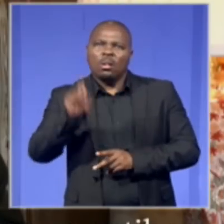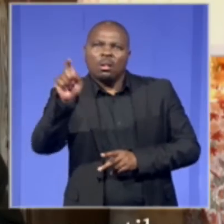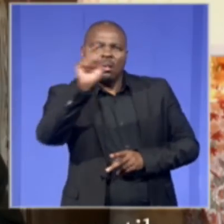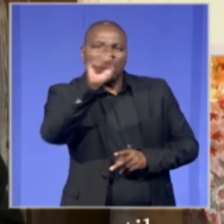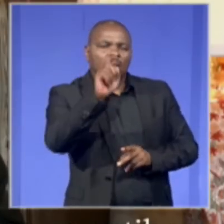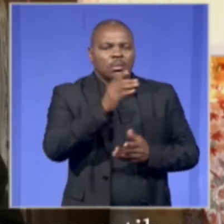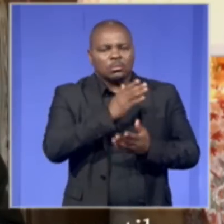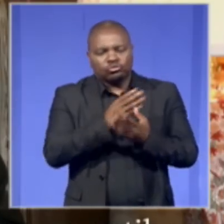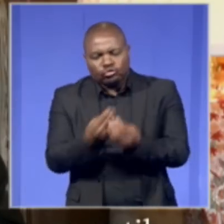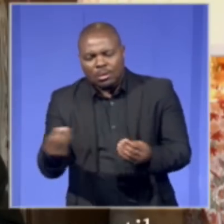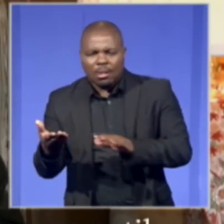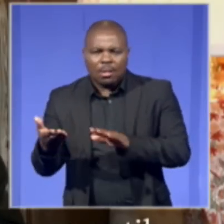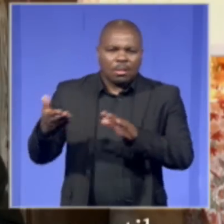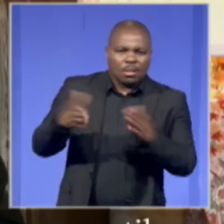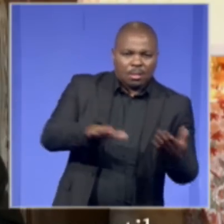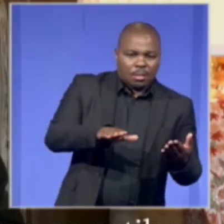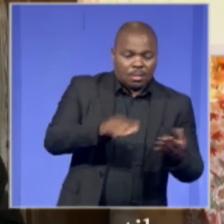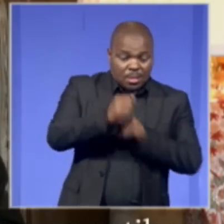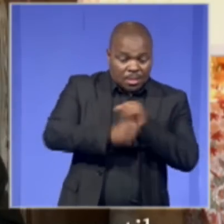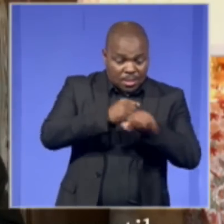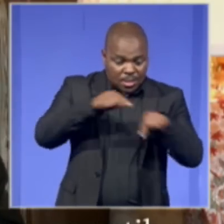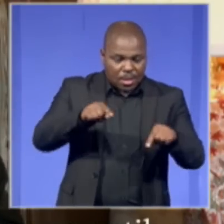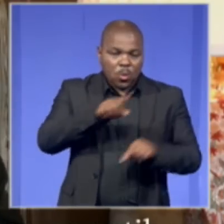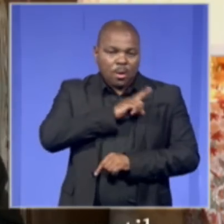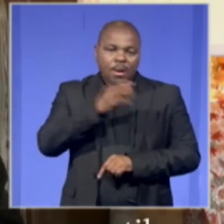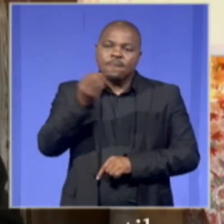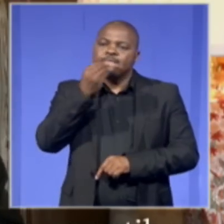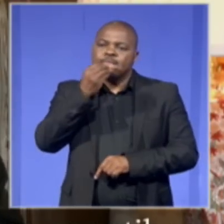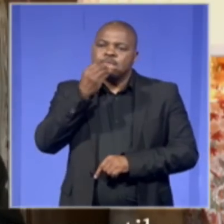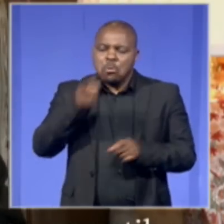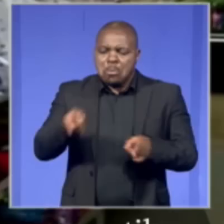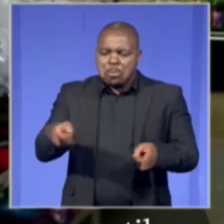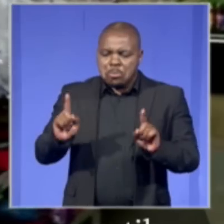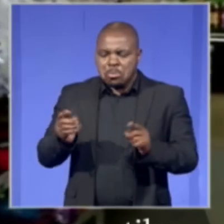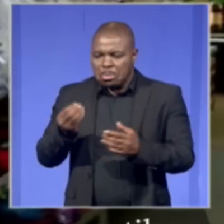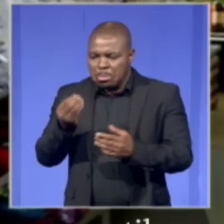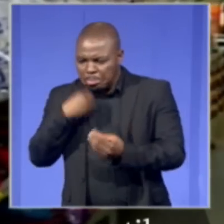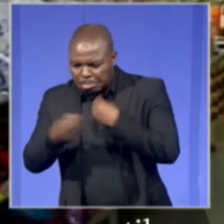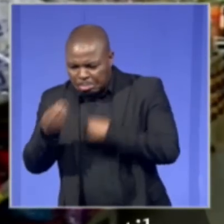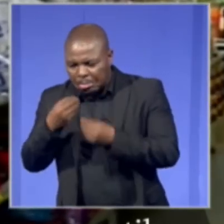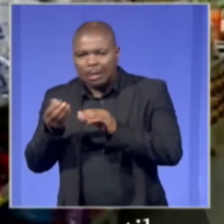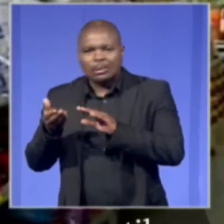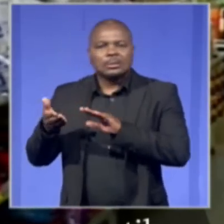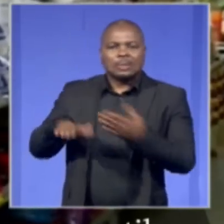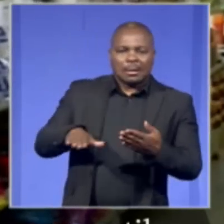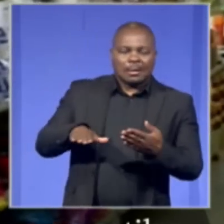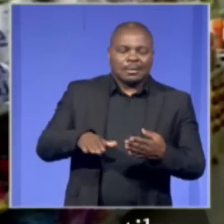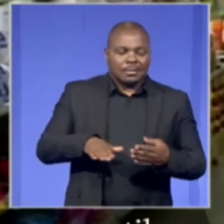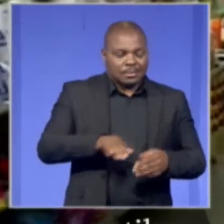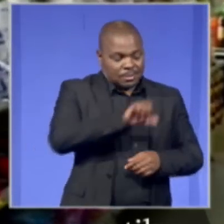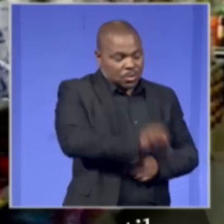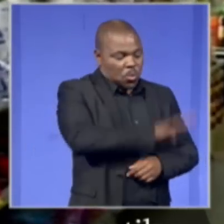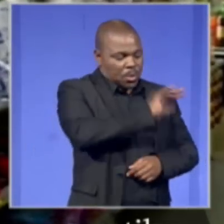lost their lives earlier this year from eating contaminated foodstuffs pains our